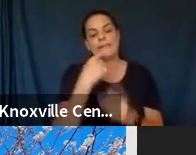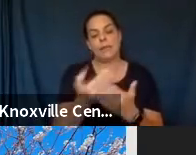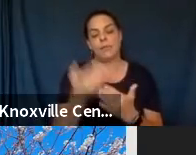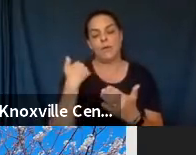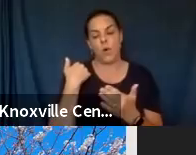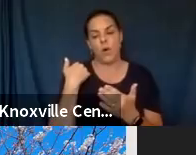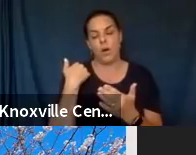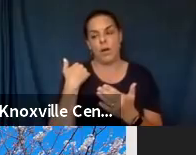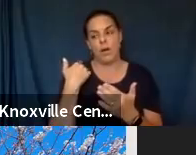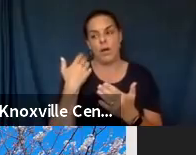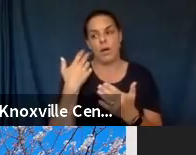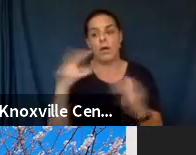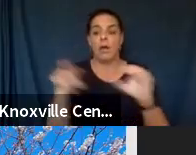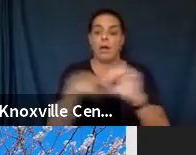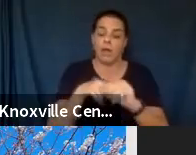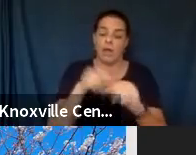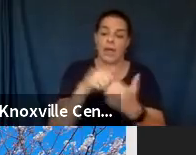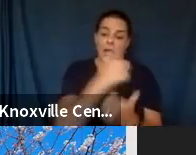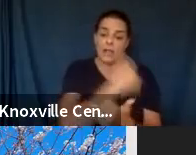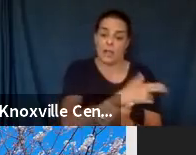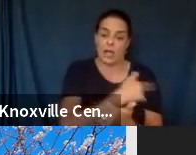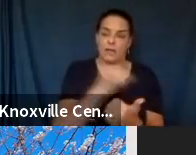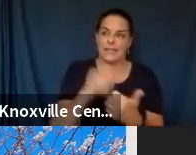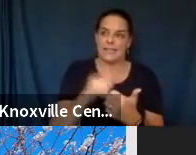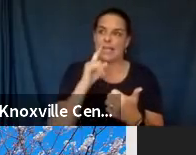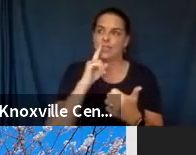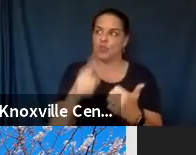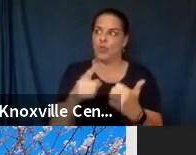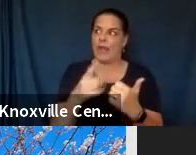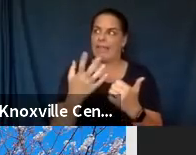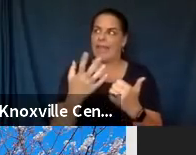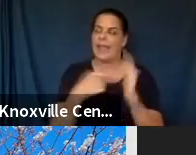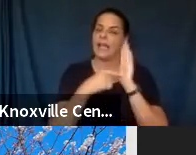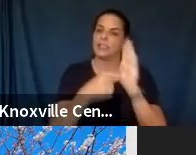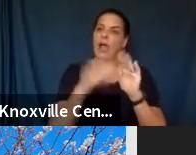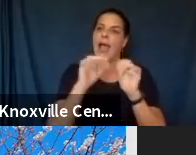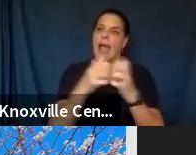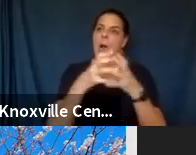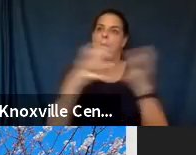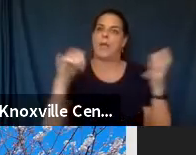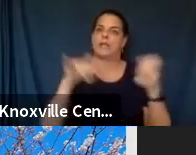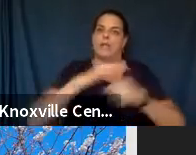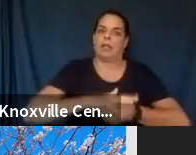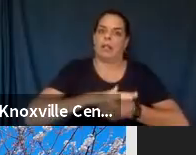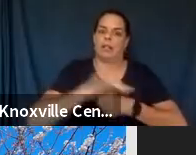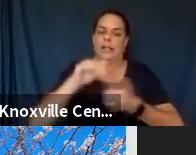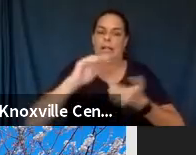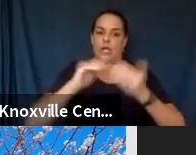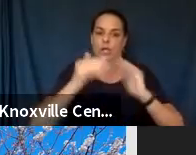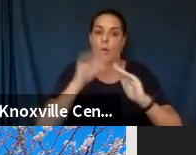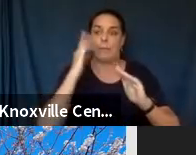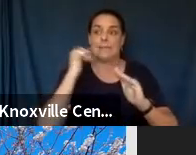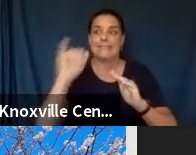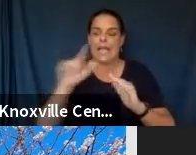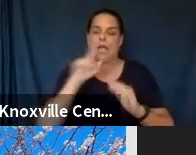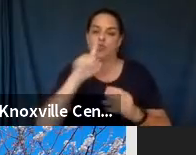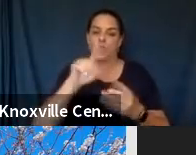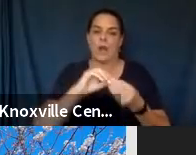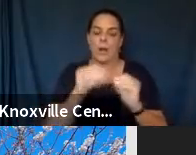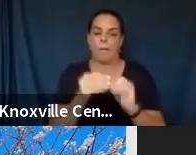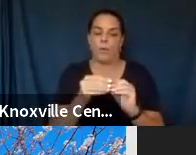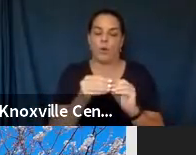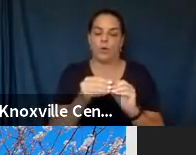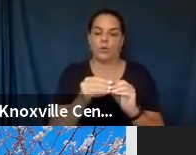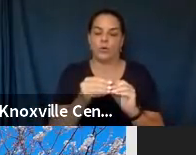hospitalizations are really an indicator of disease burden in the community, because those are real numbers. And if you